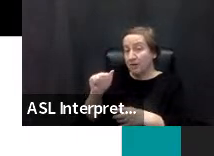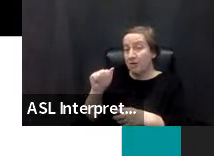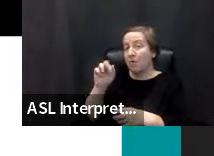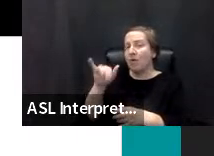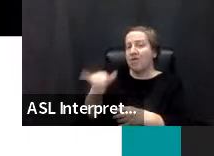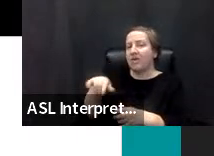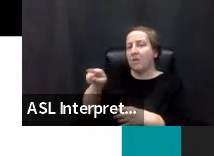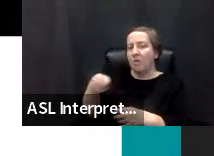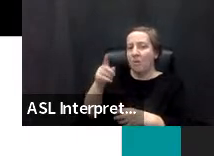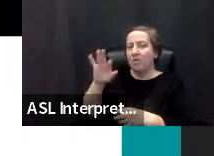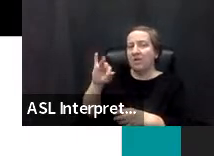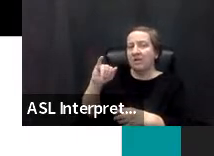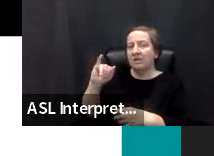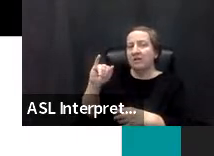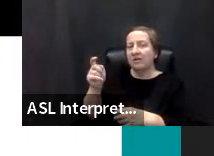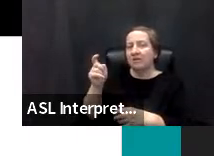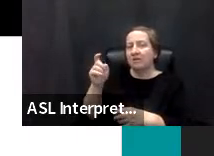route